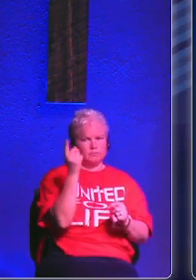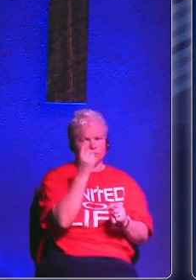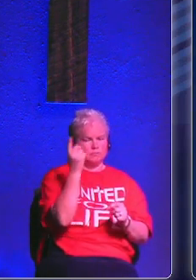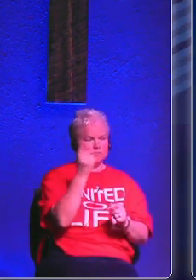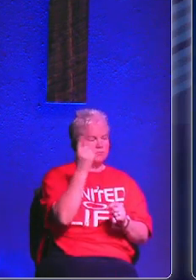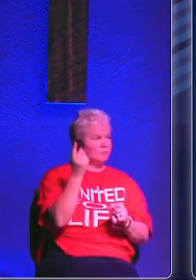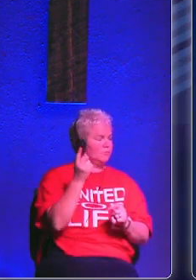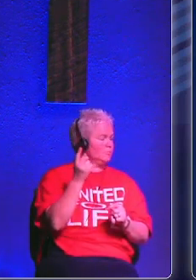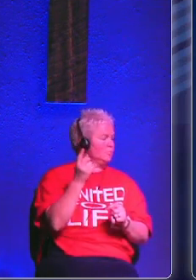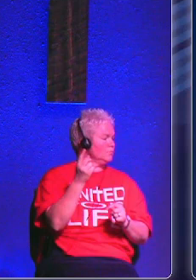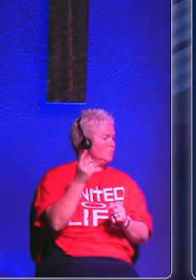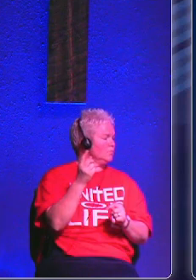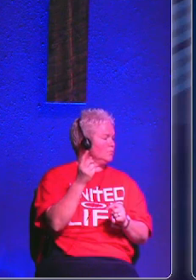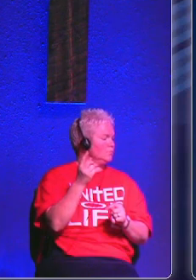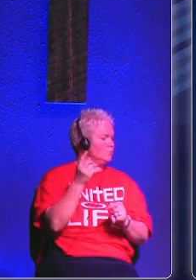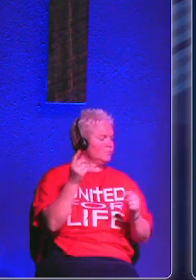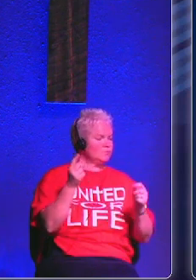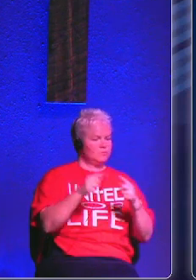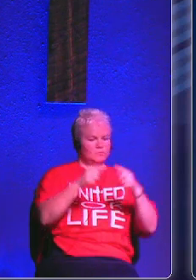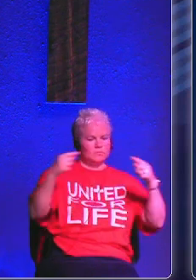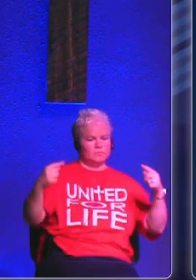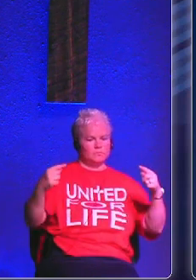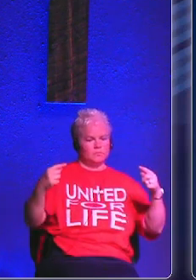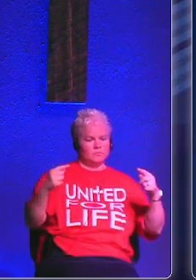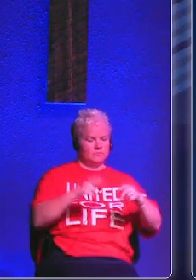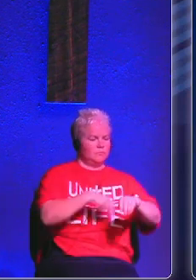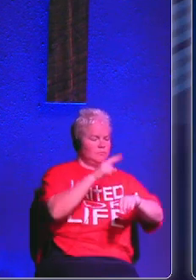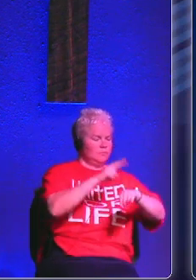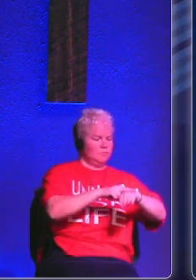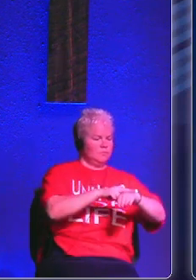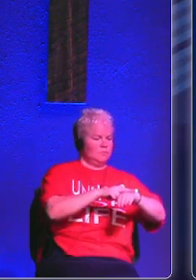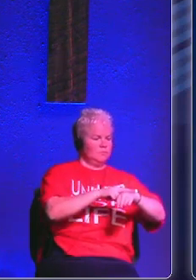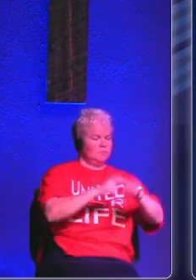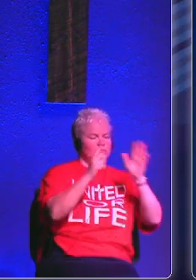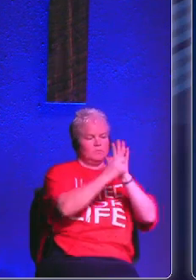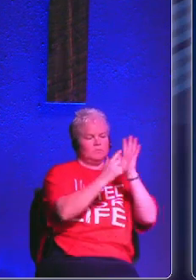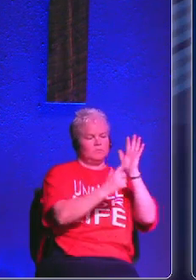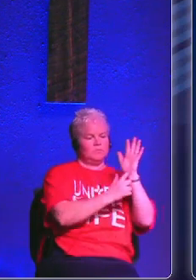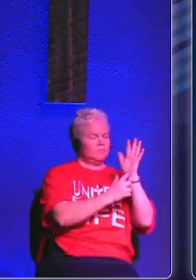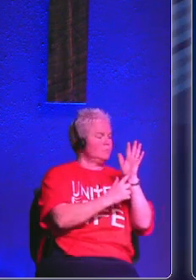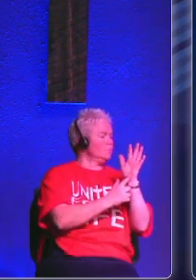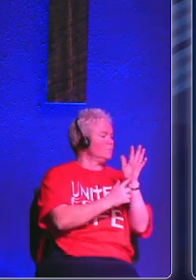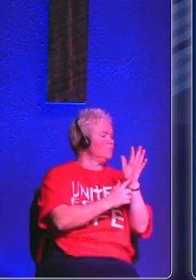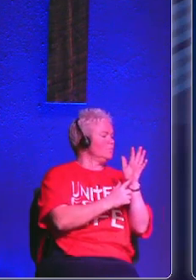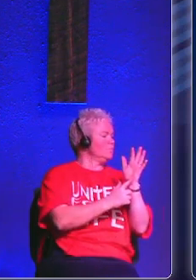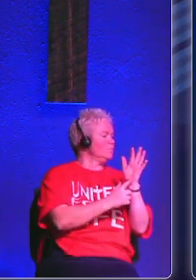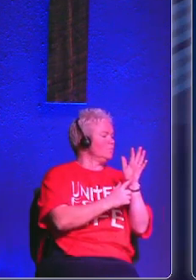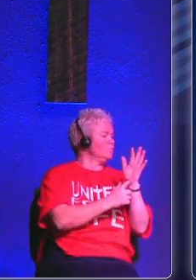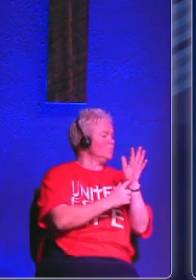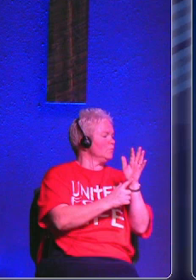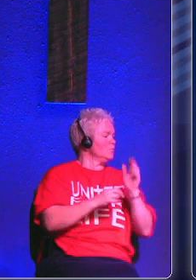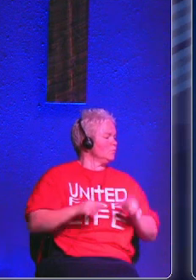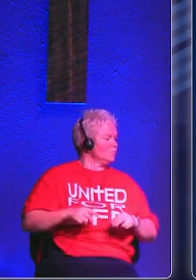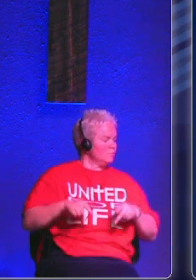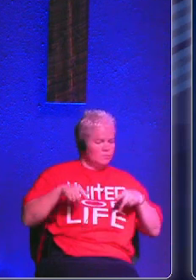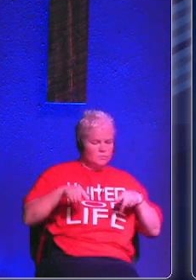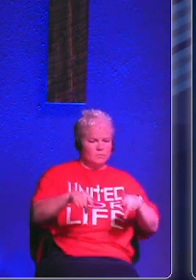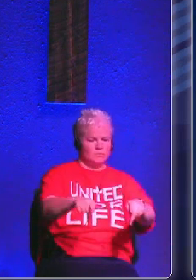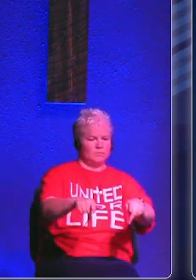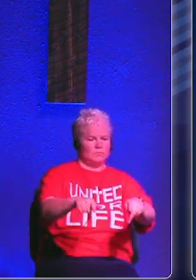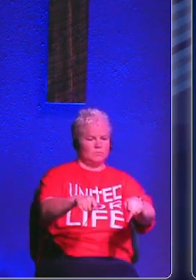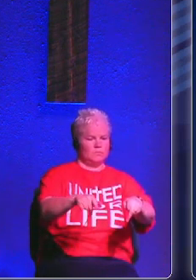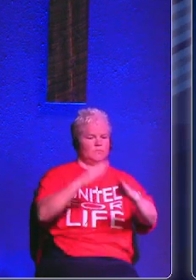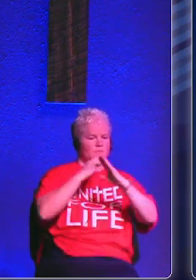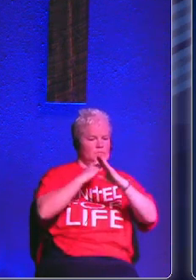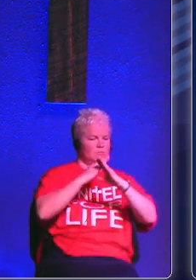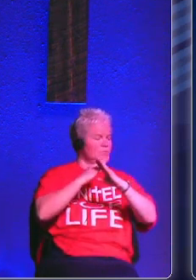is somewhat opposite in nature, in the laws of nature. It's called the path of least resistance. And it's